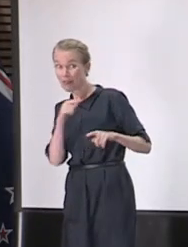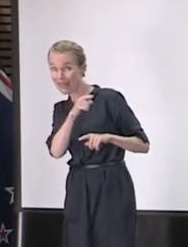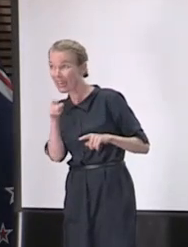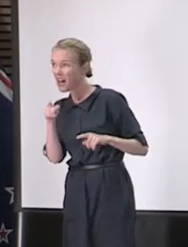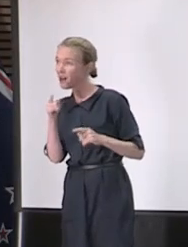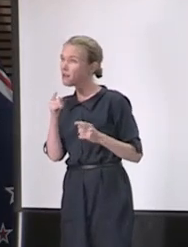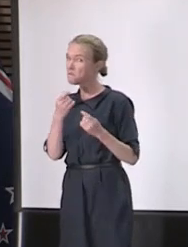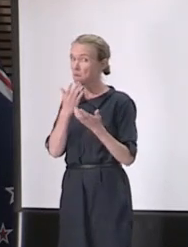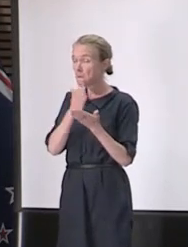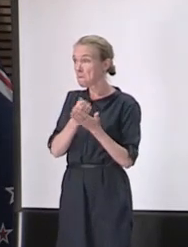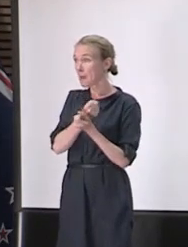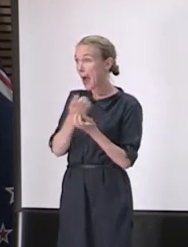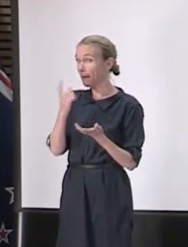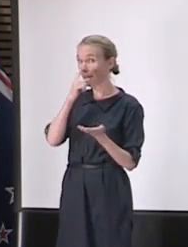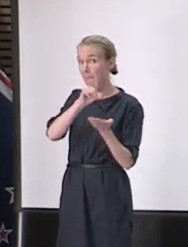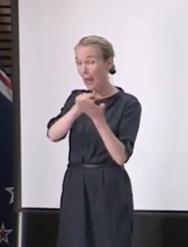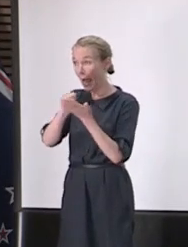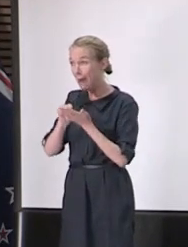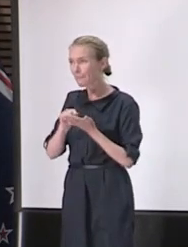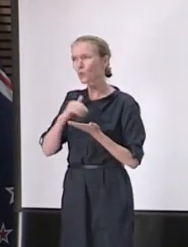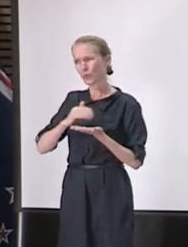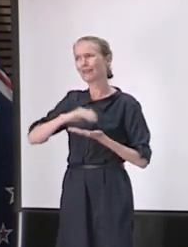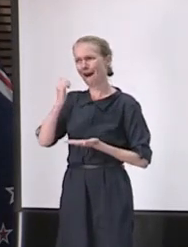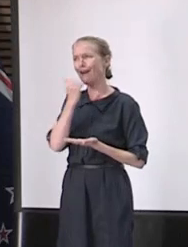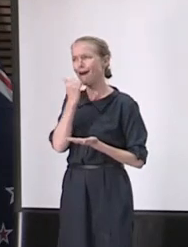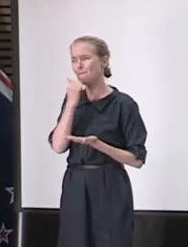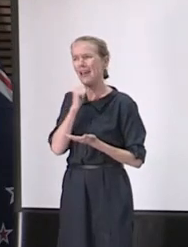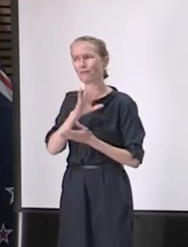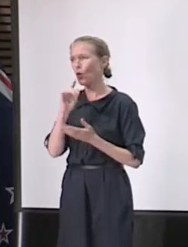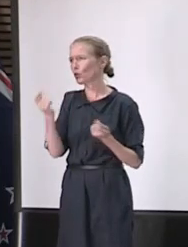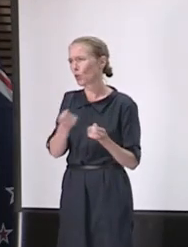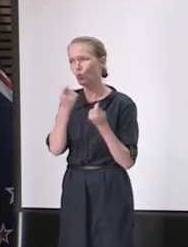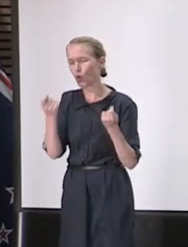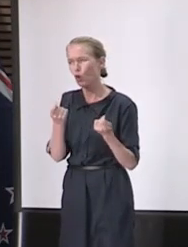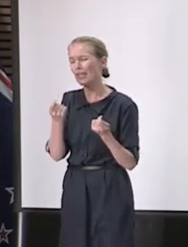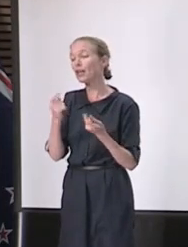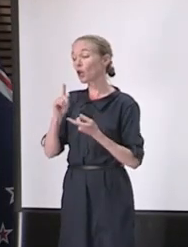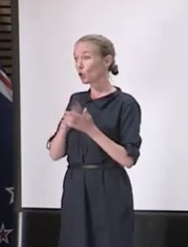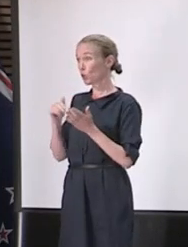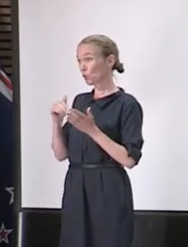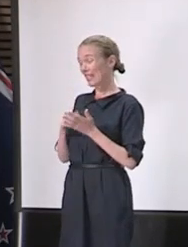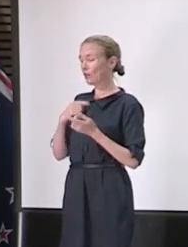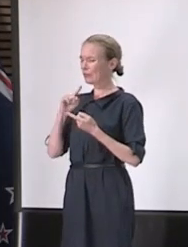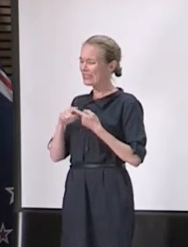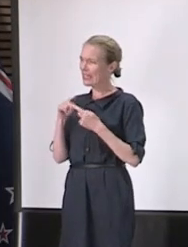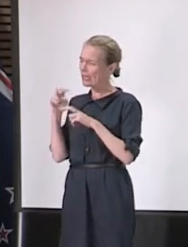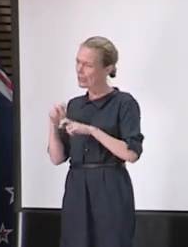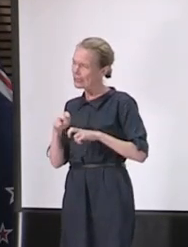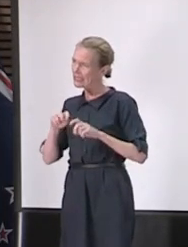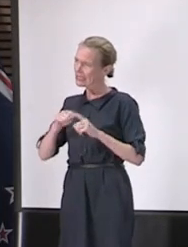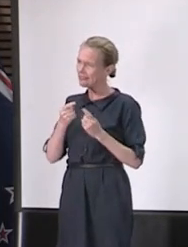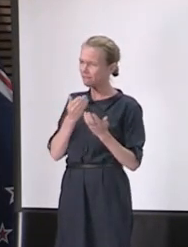providing or meeting expectation. We, however, in the meantime, continue to work on those solutions, but they will include alternatives, not